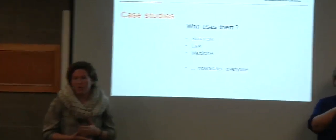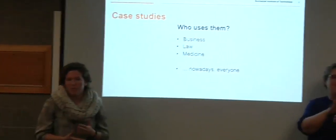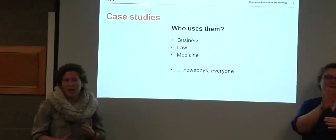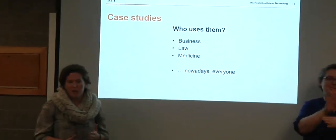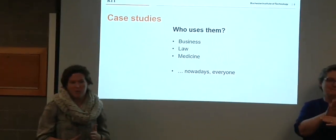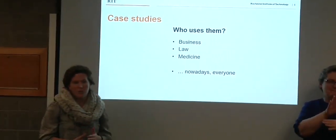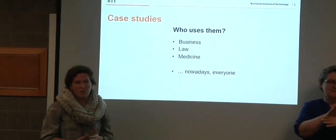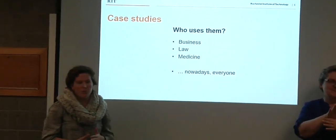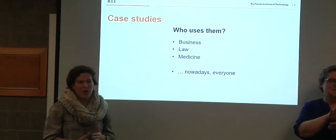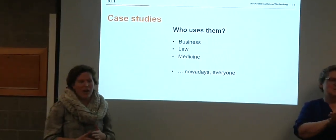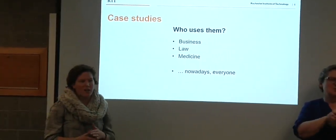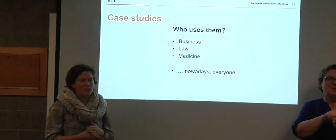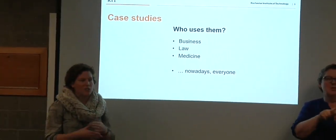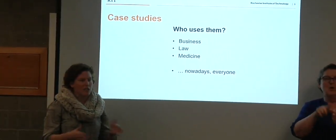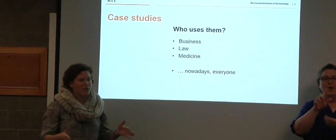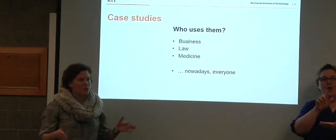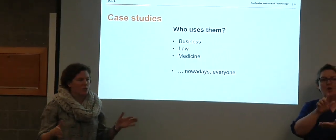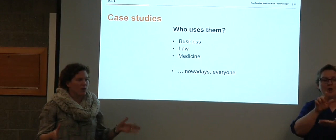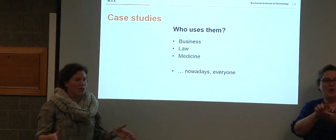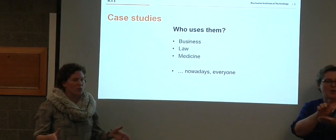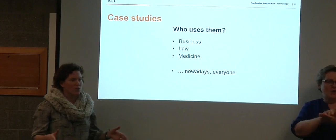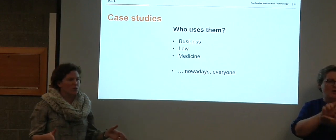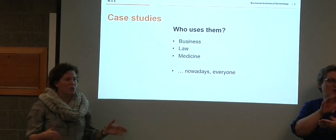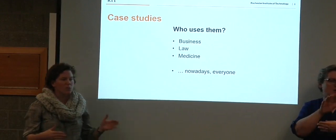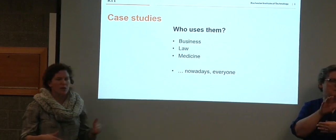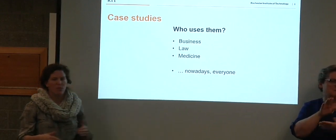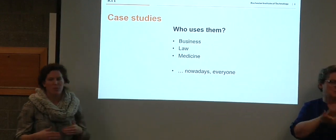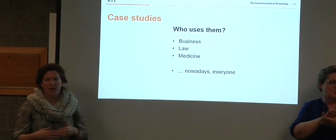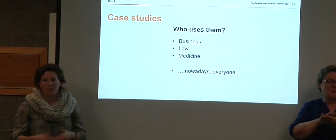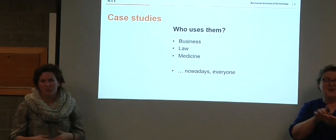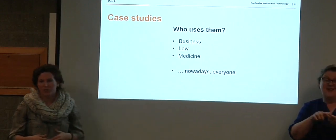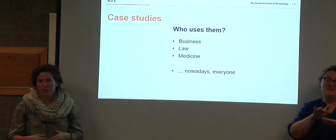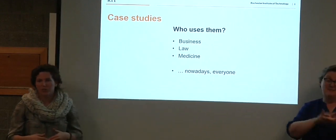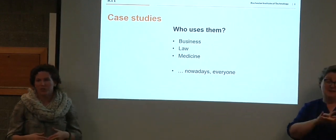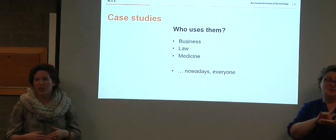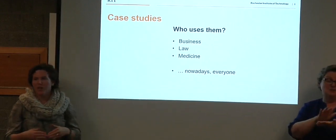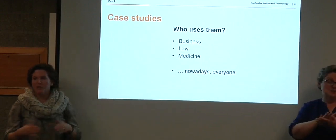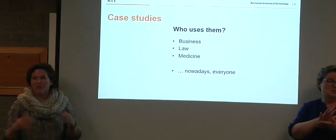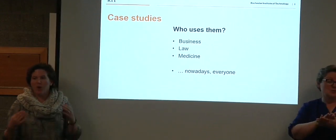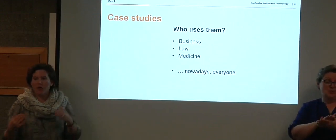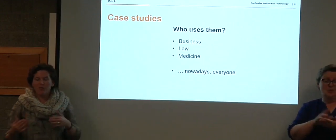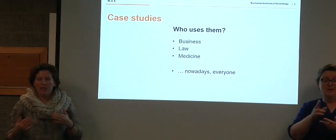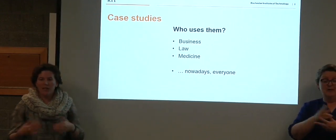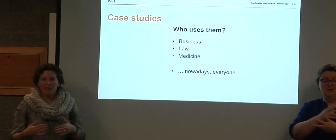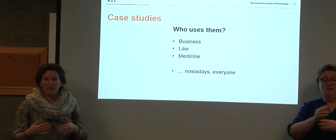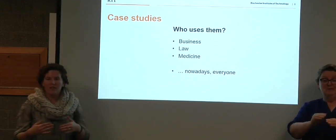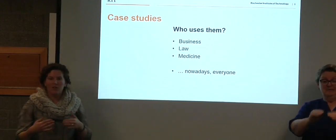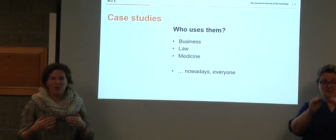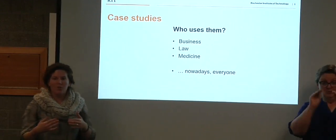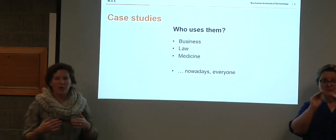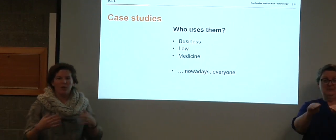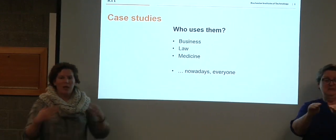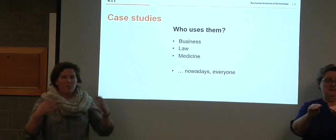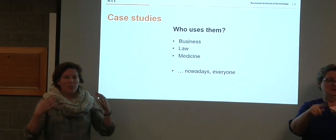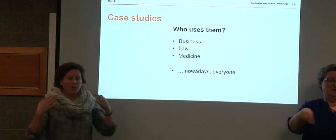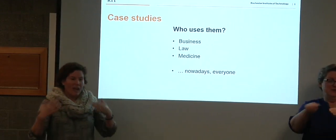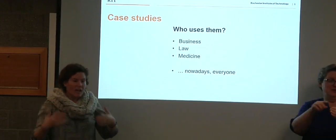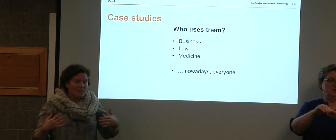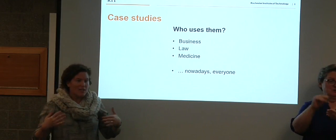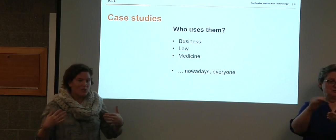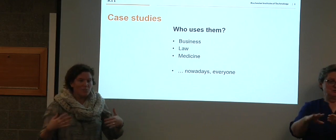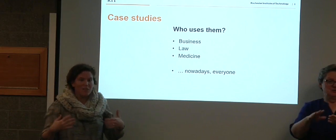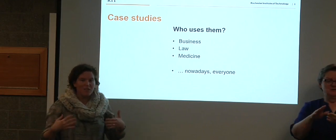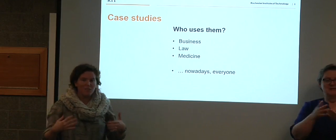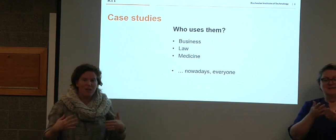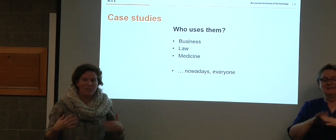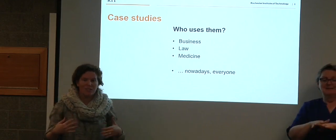school, and often medical school now actually teach their graduate students to become practitioners. So often case studies are about